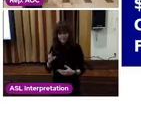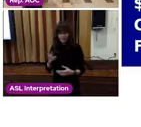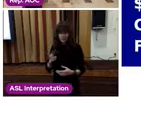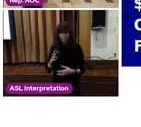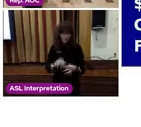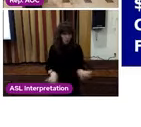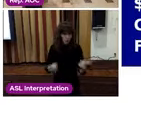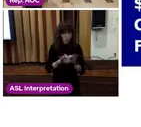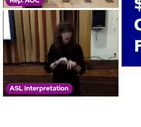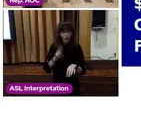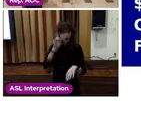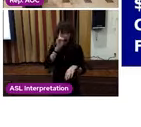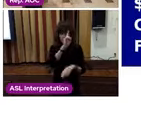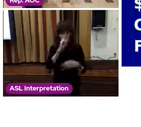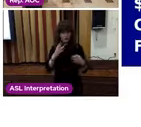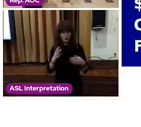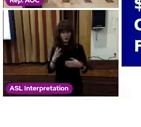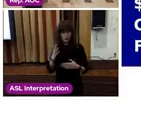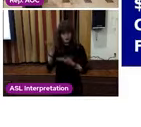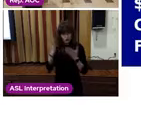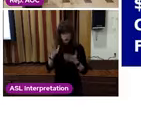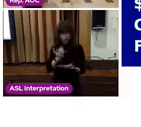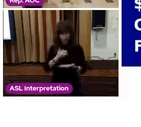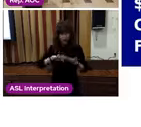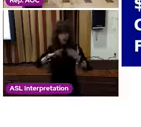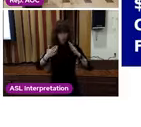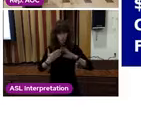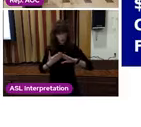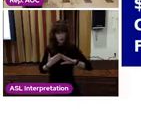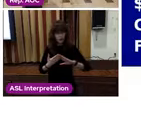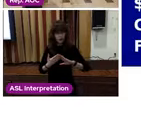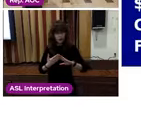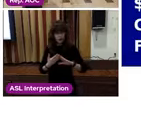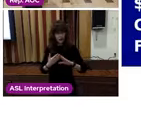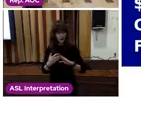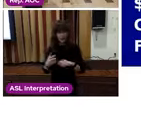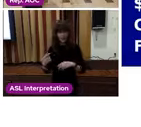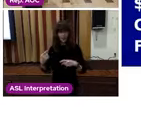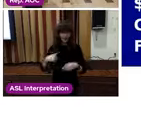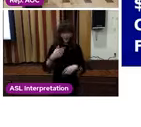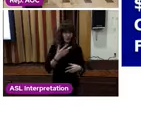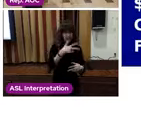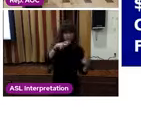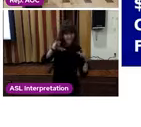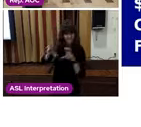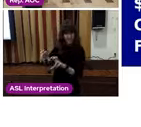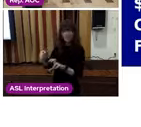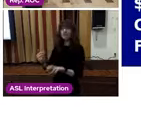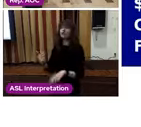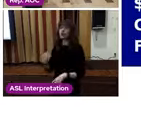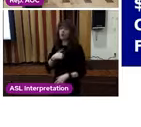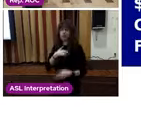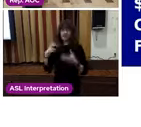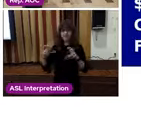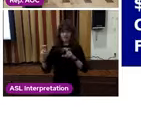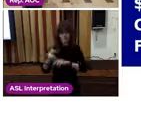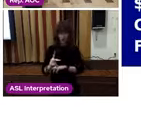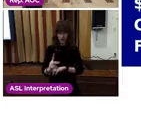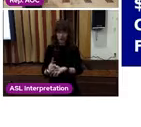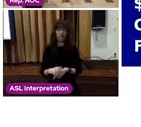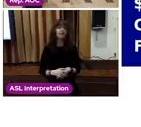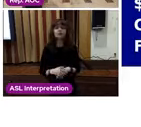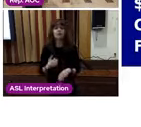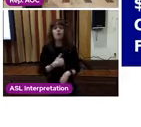our public hospitals that serve our community unconditionally, they deserve the investment. They deserve a